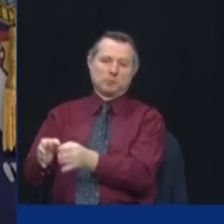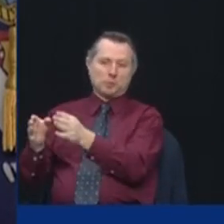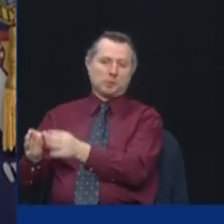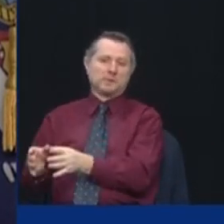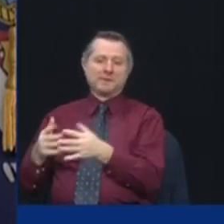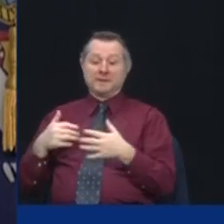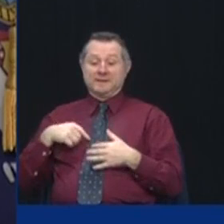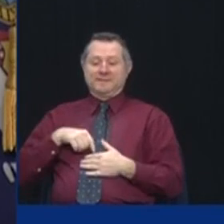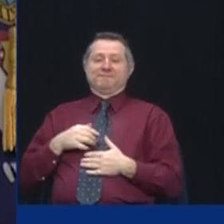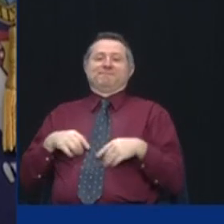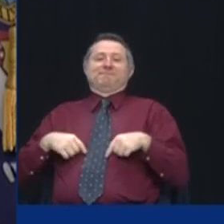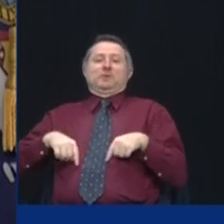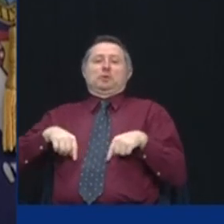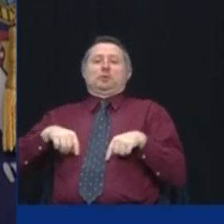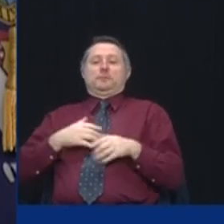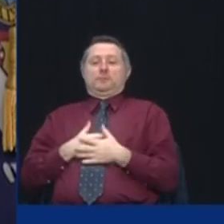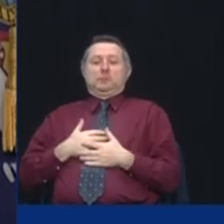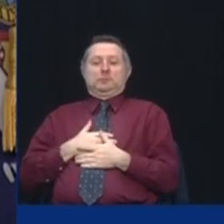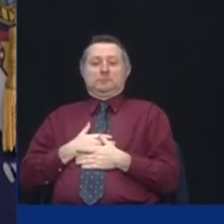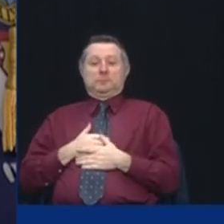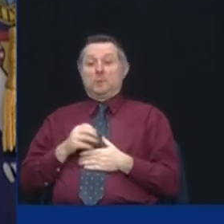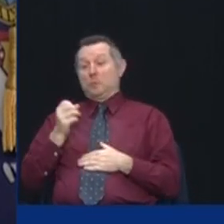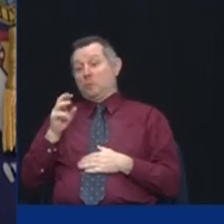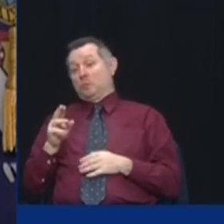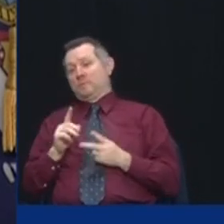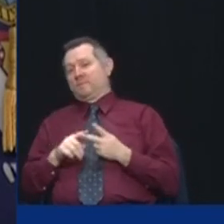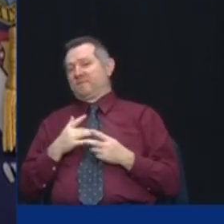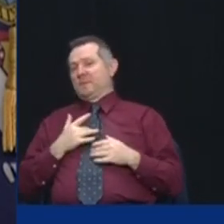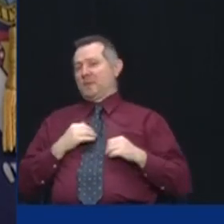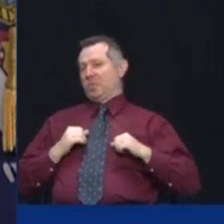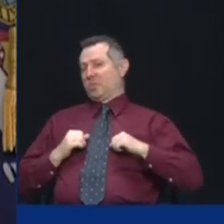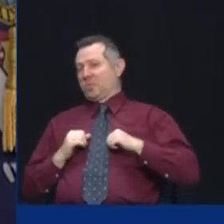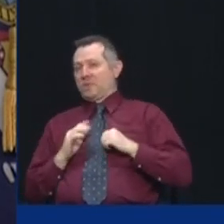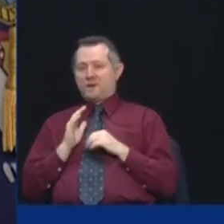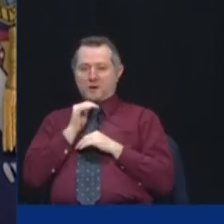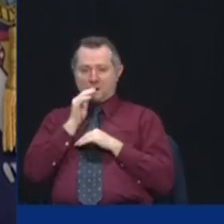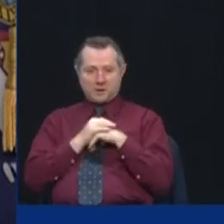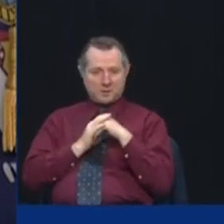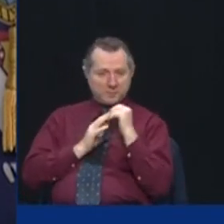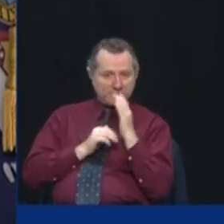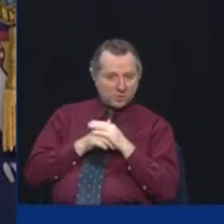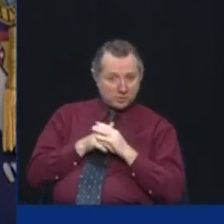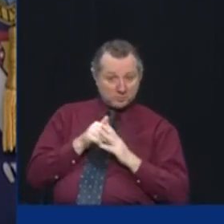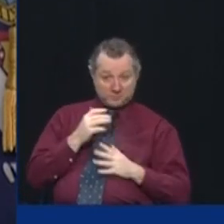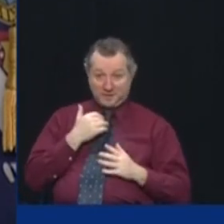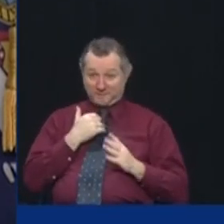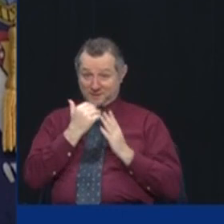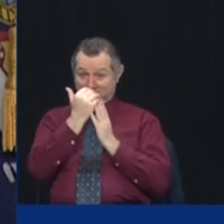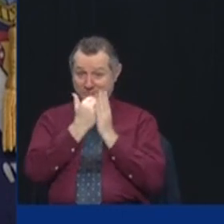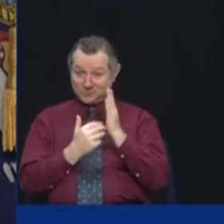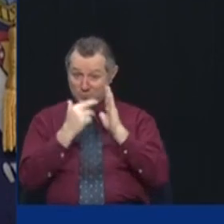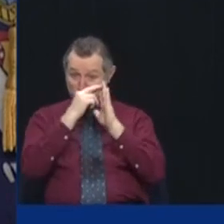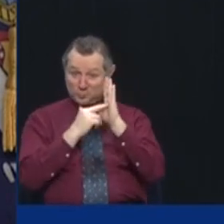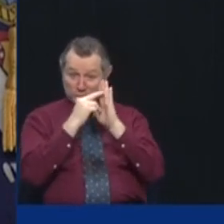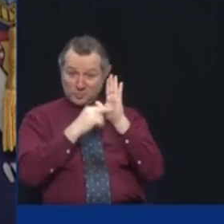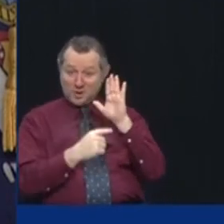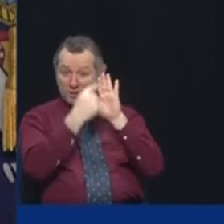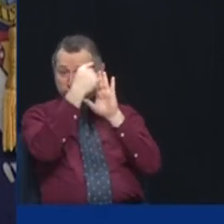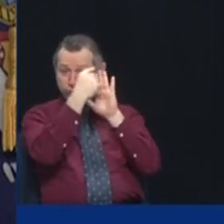level. And when you have a set of rules and protocols in place where people feel